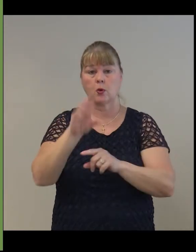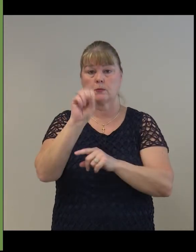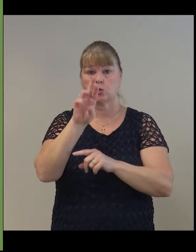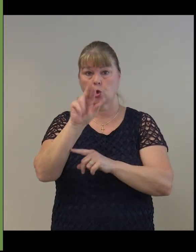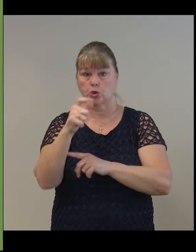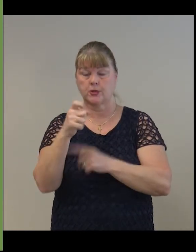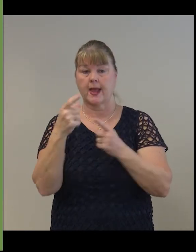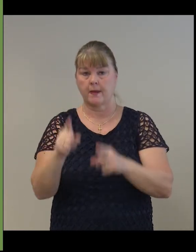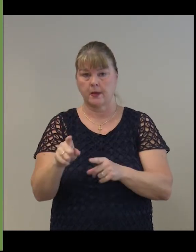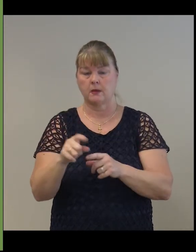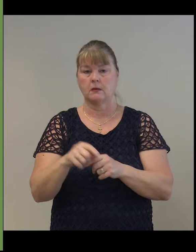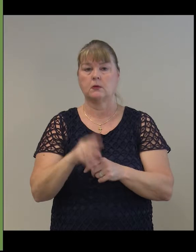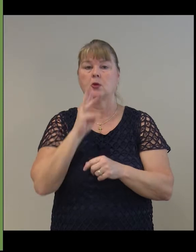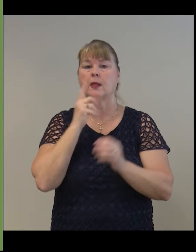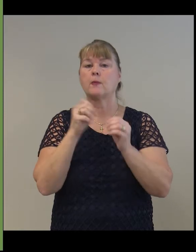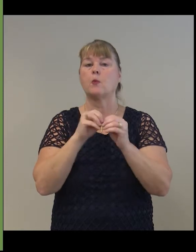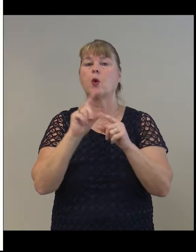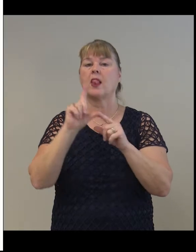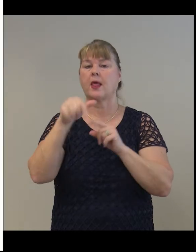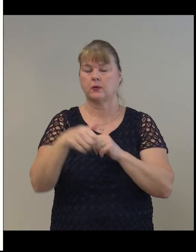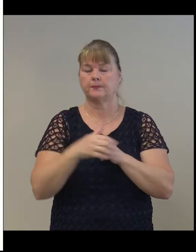second.